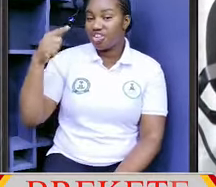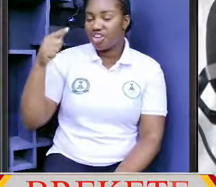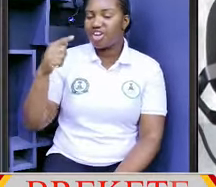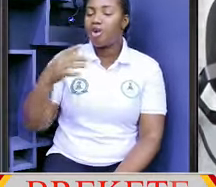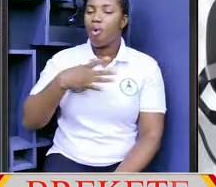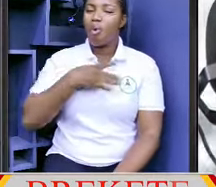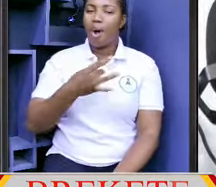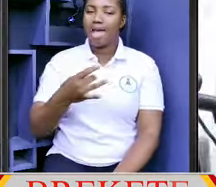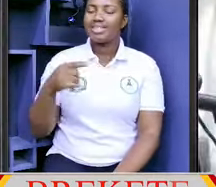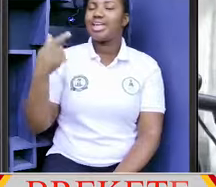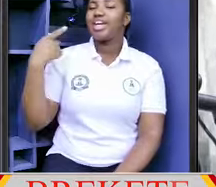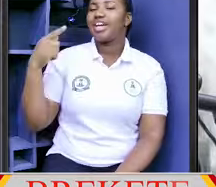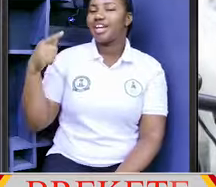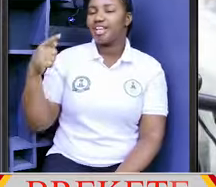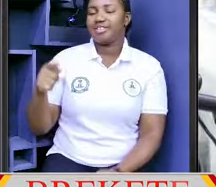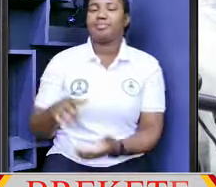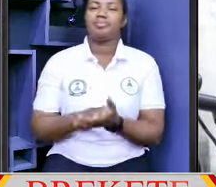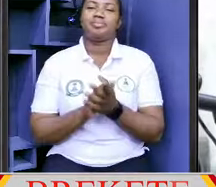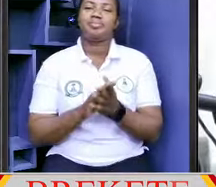elder.